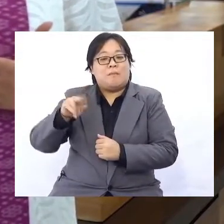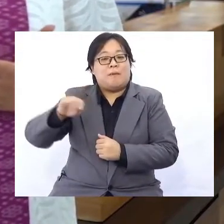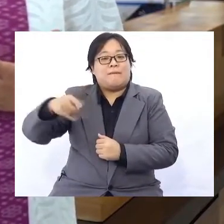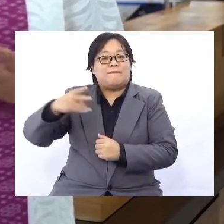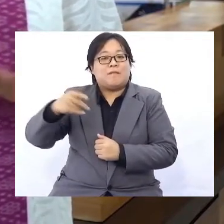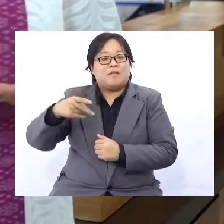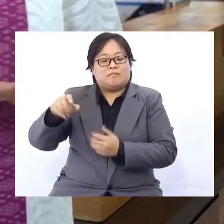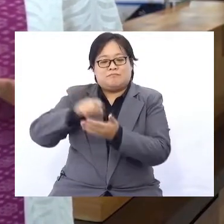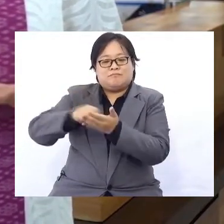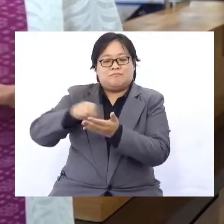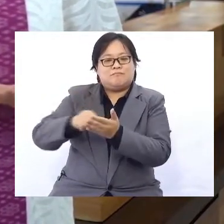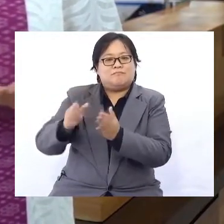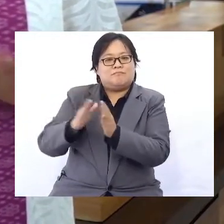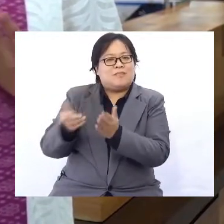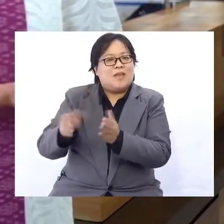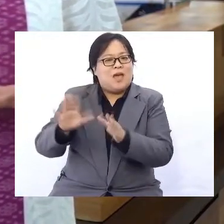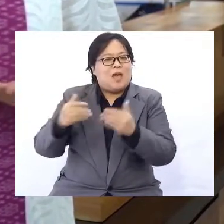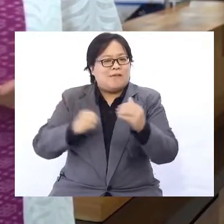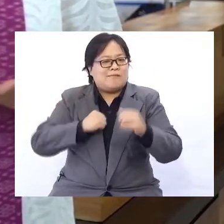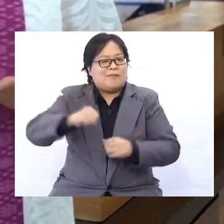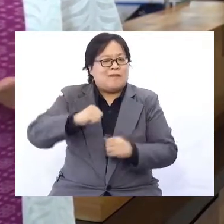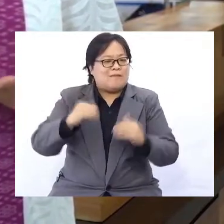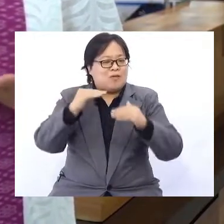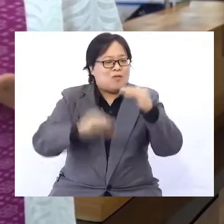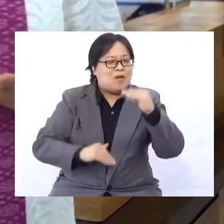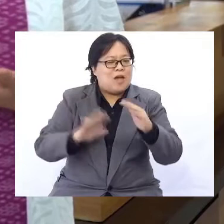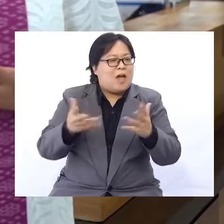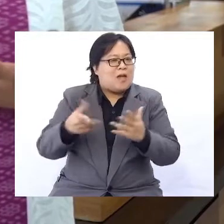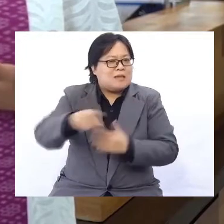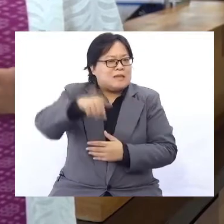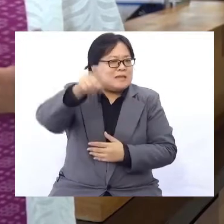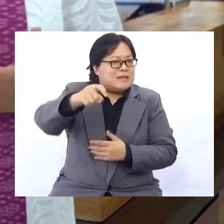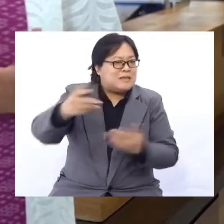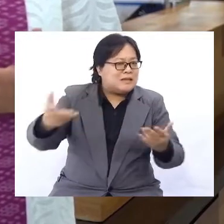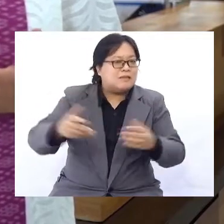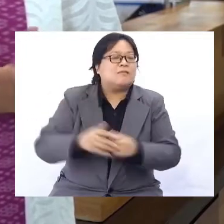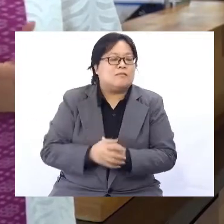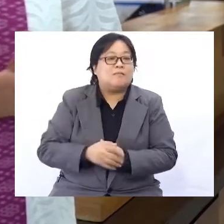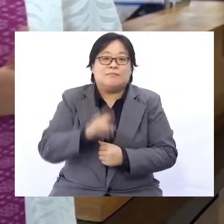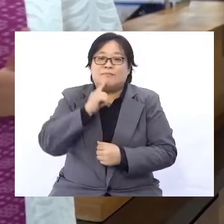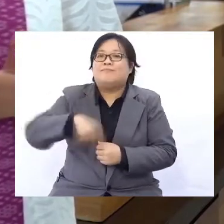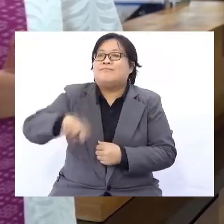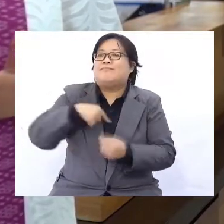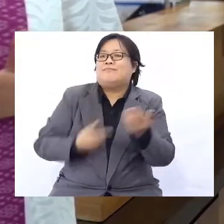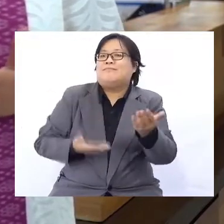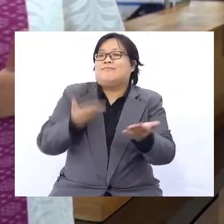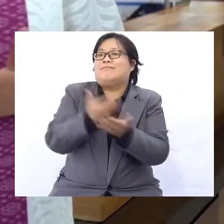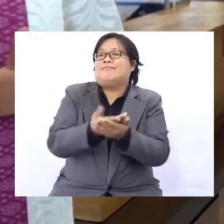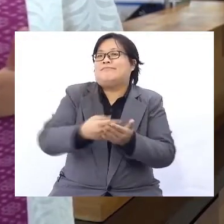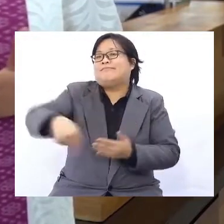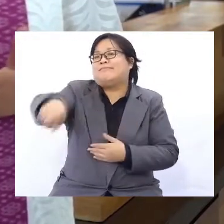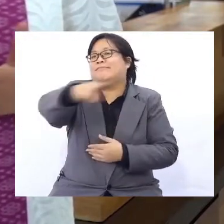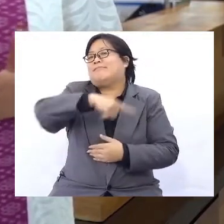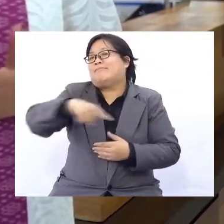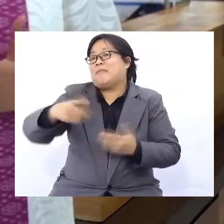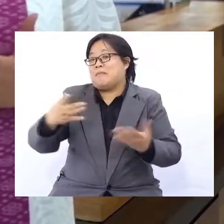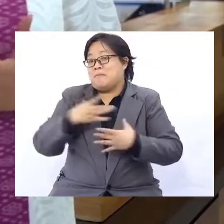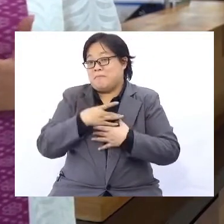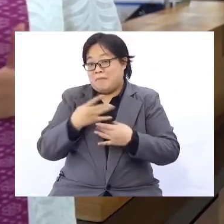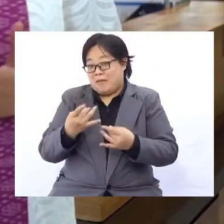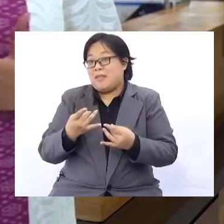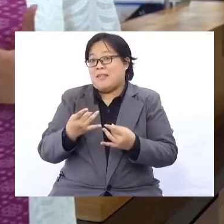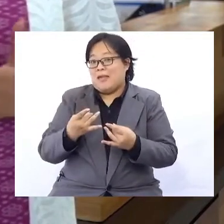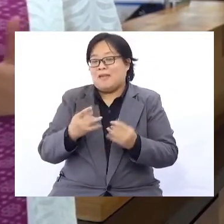book titled How Do You Fight Inequality and Why That Fight Needs You? And I highly recommend every person interested in issues